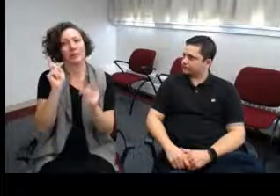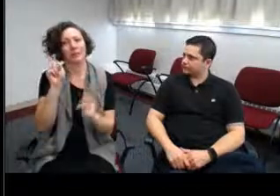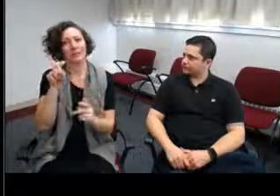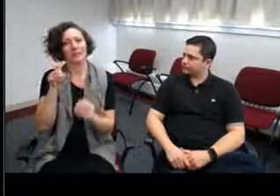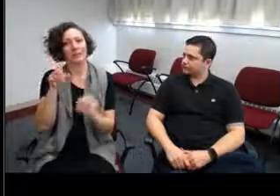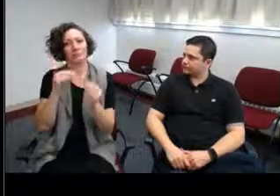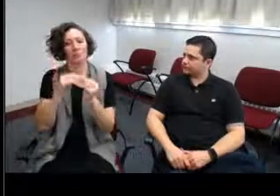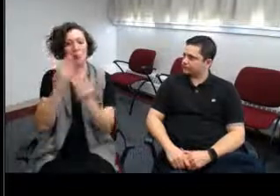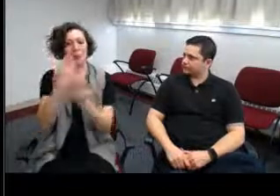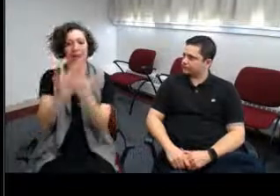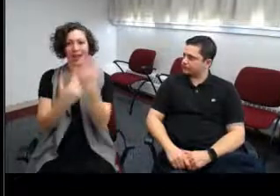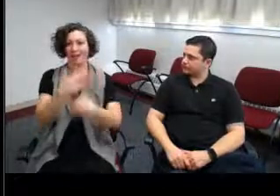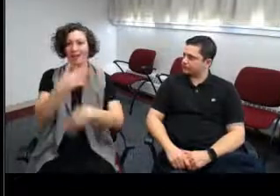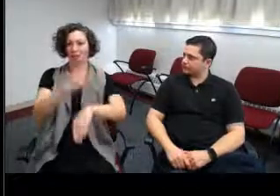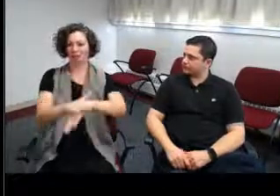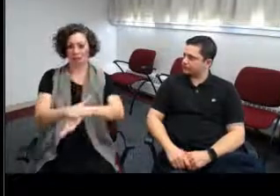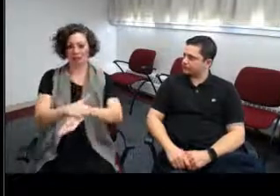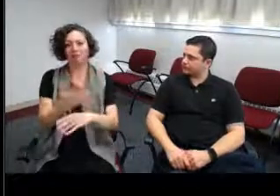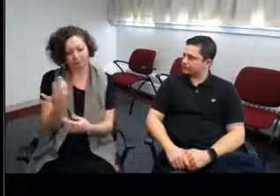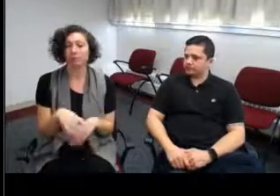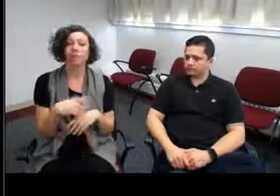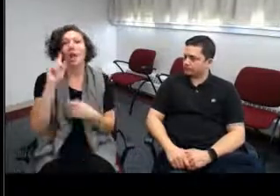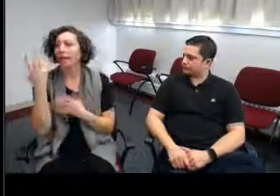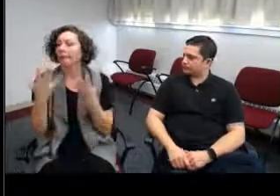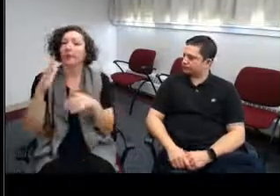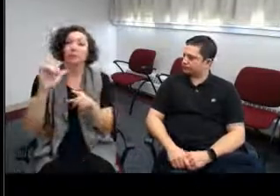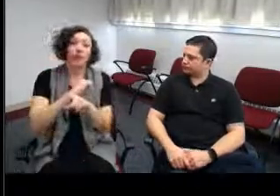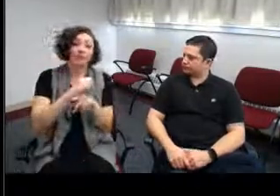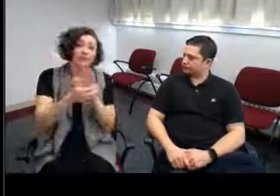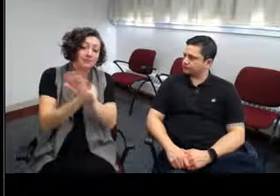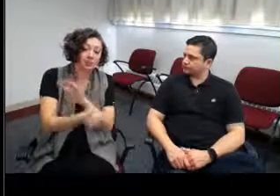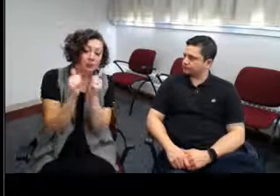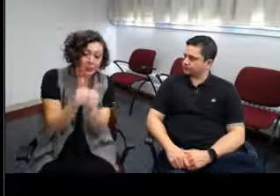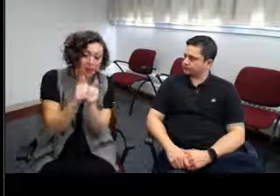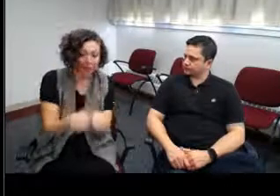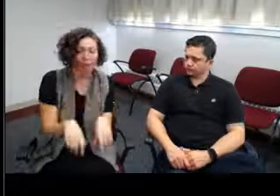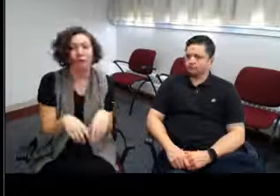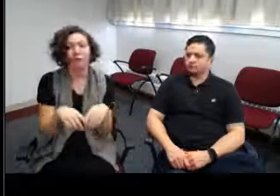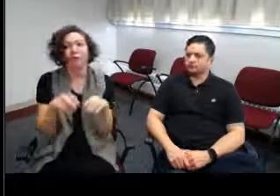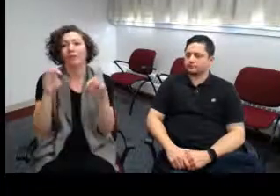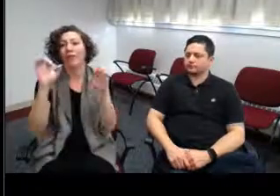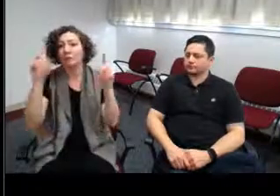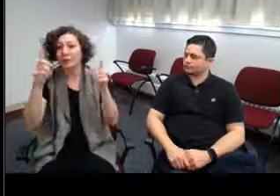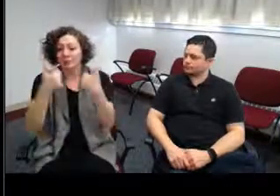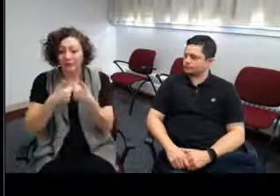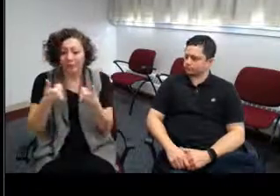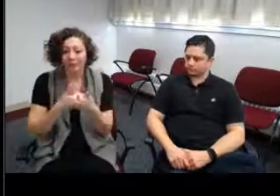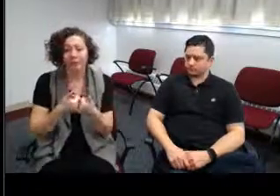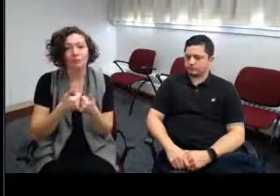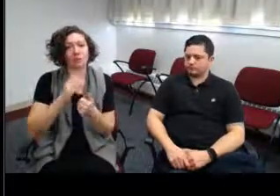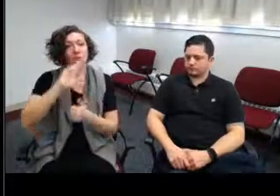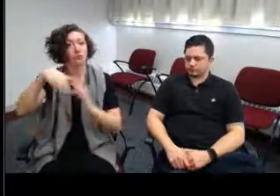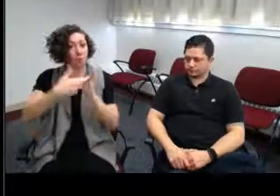bored and disengage. So hands-on activities are a great strategy for any practice, really. But it's something to do together. You can